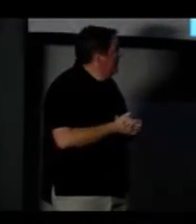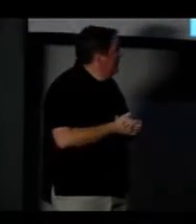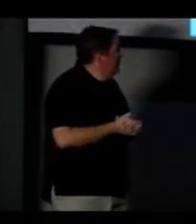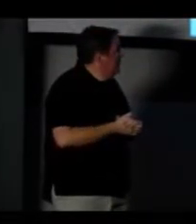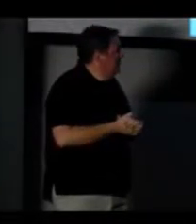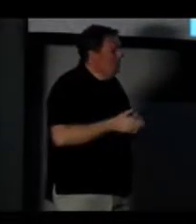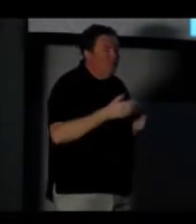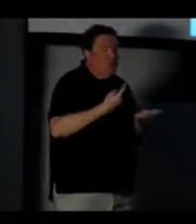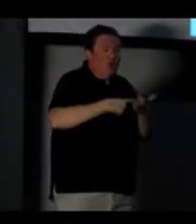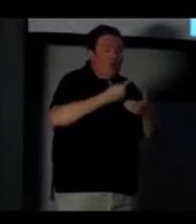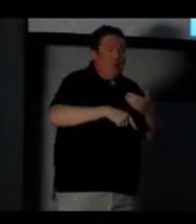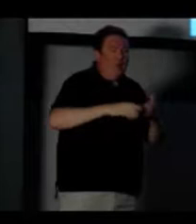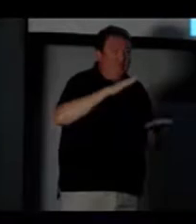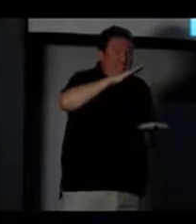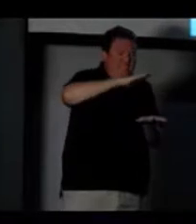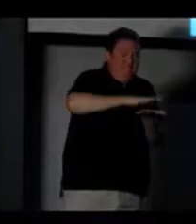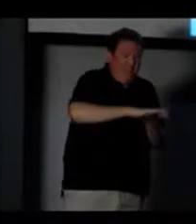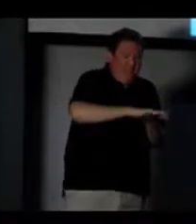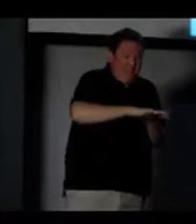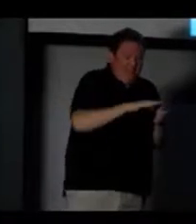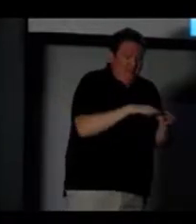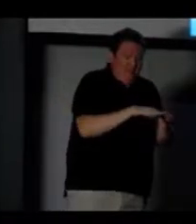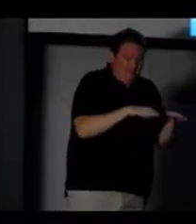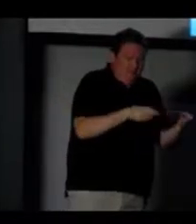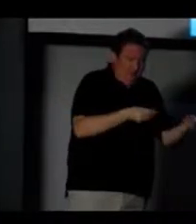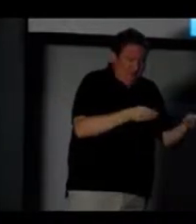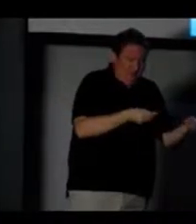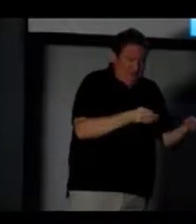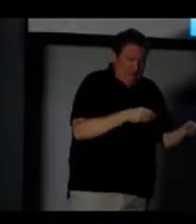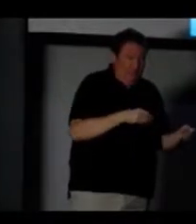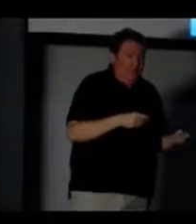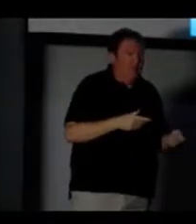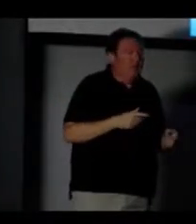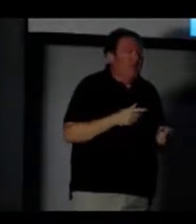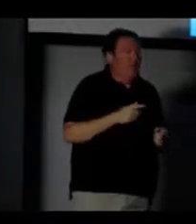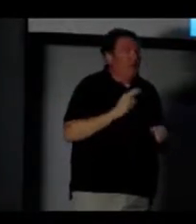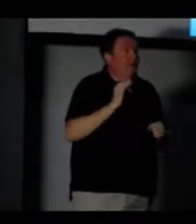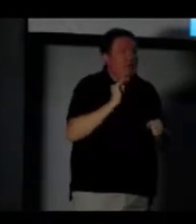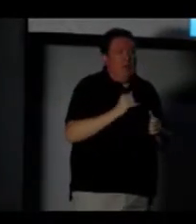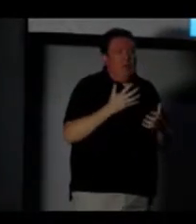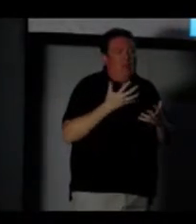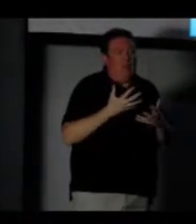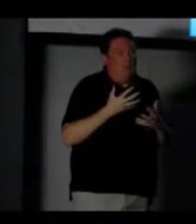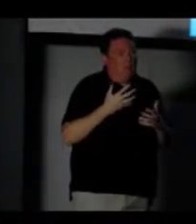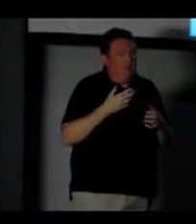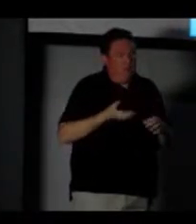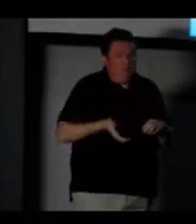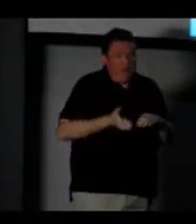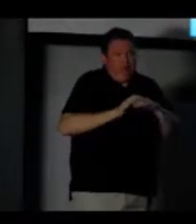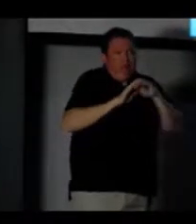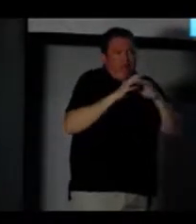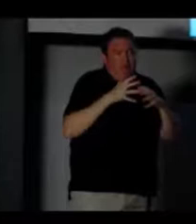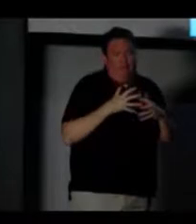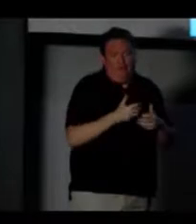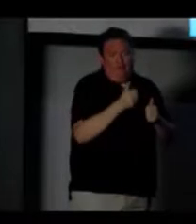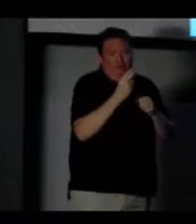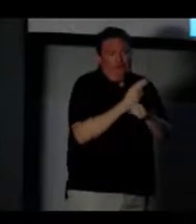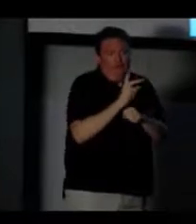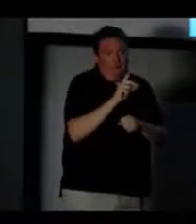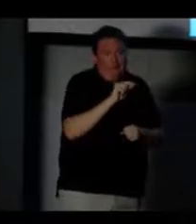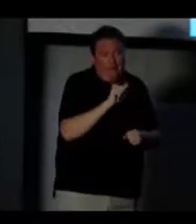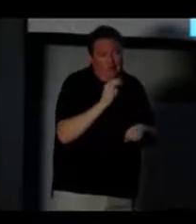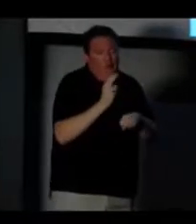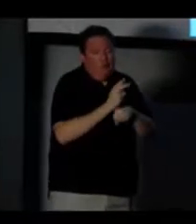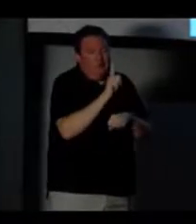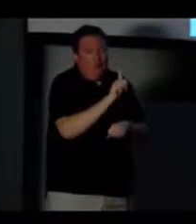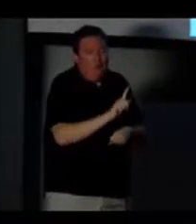are flat or can be made flat has accelerated their use greatly, because you can start using what the libraries and the archives